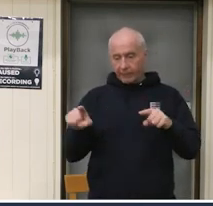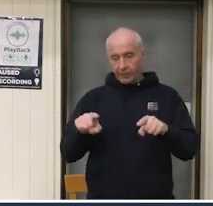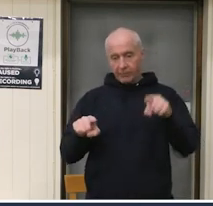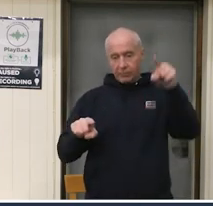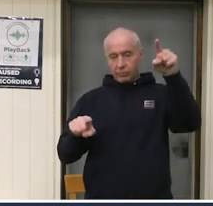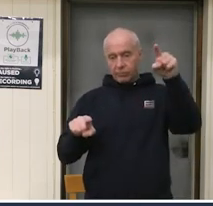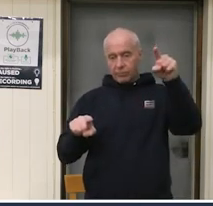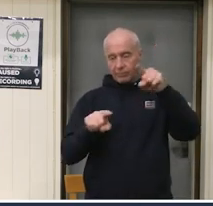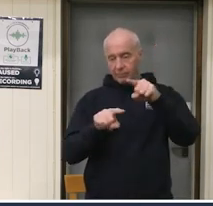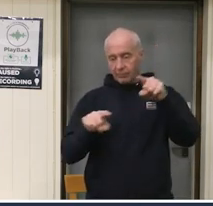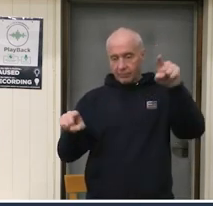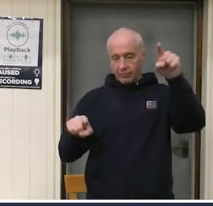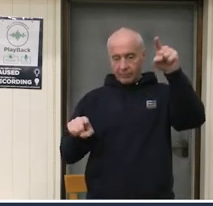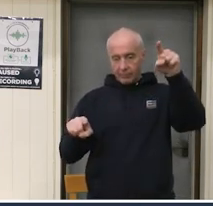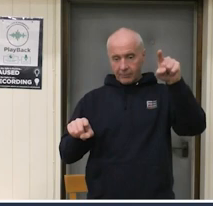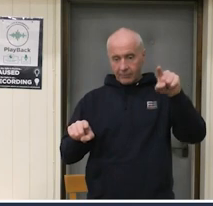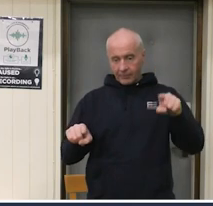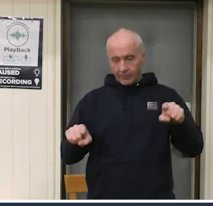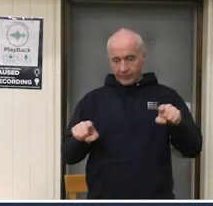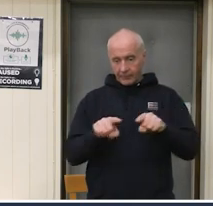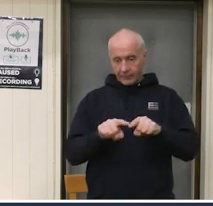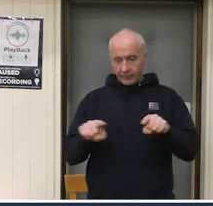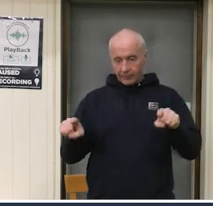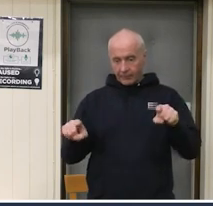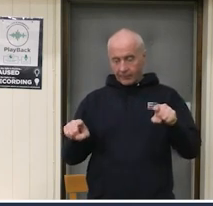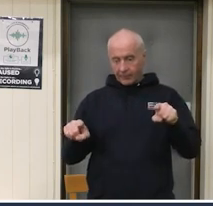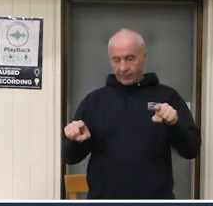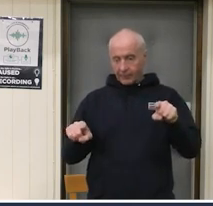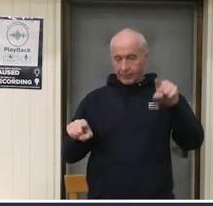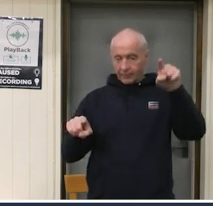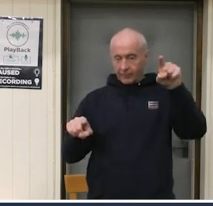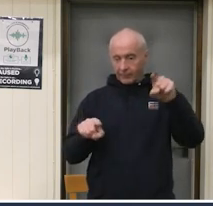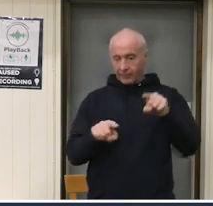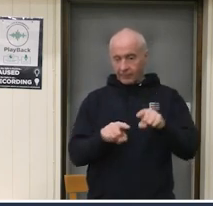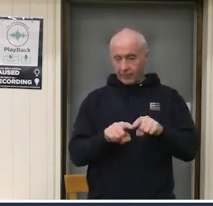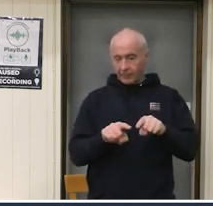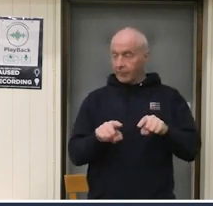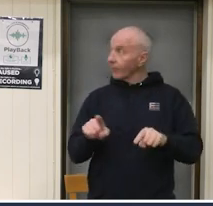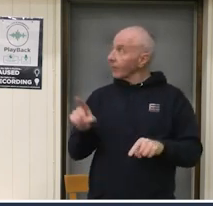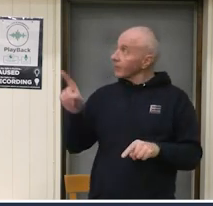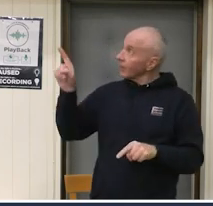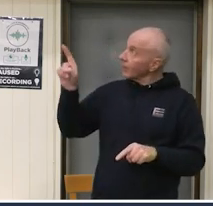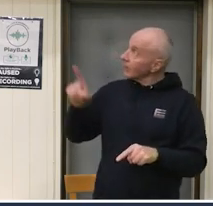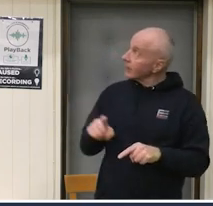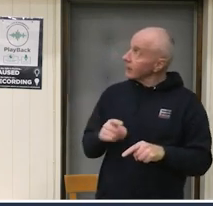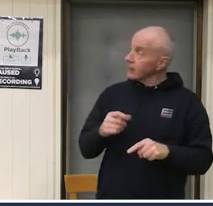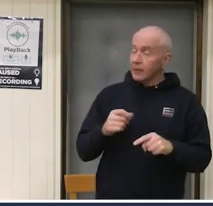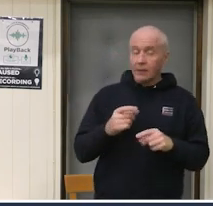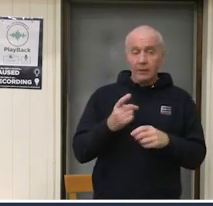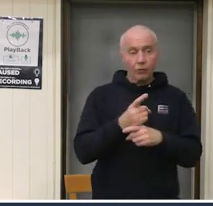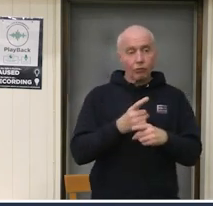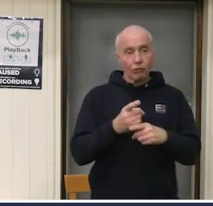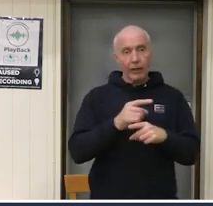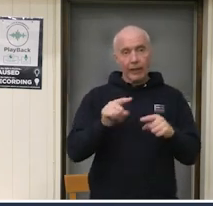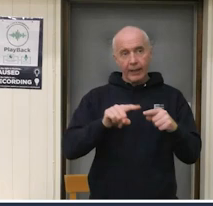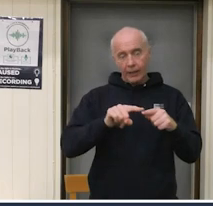on the side. So this energy record here is this one here, this grey curve, right?